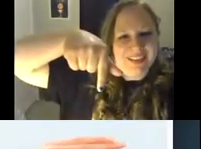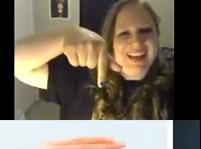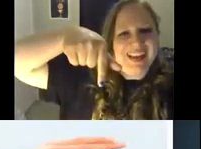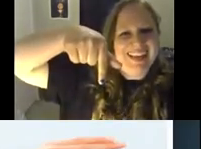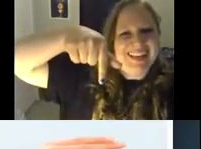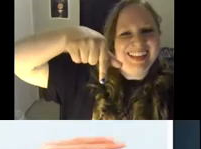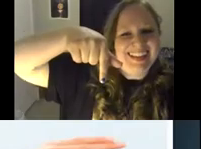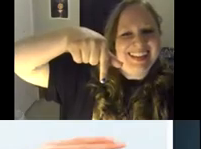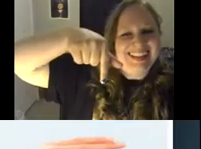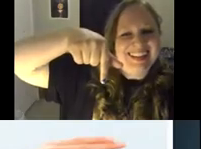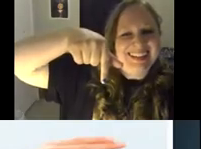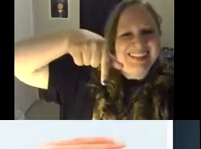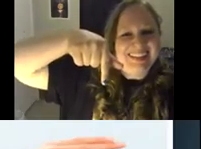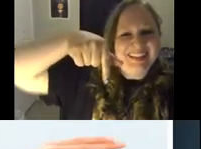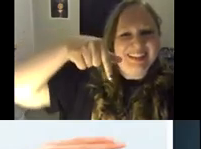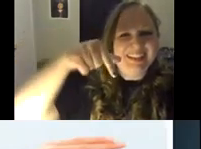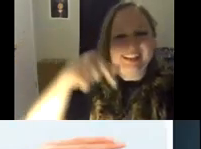Yeah.